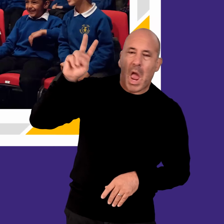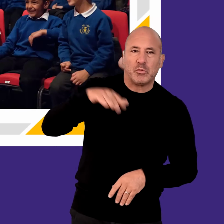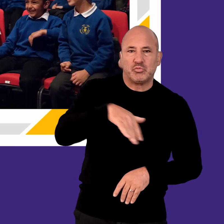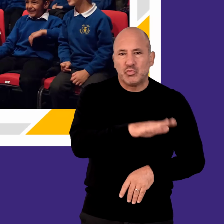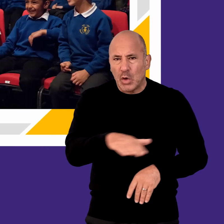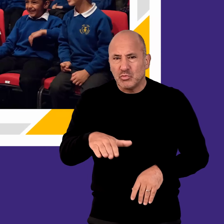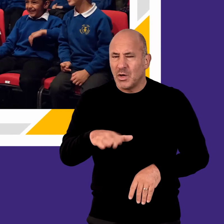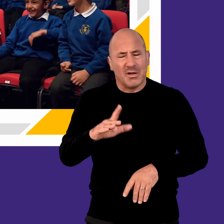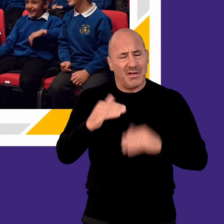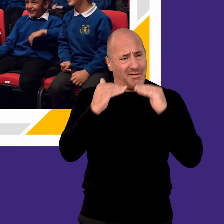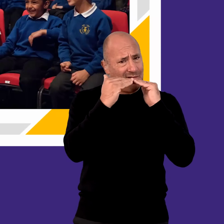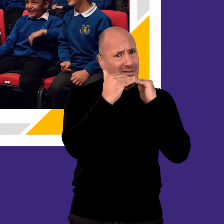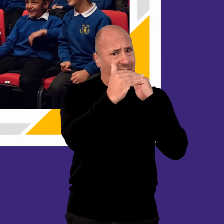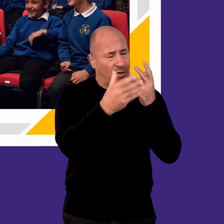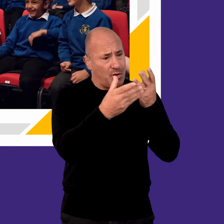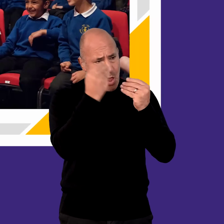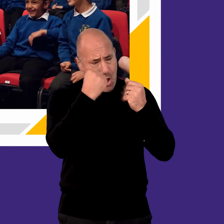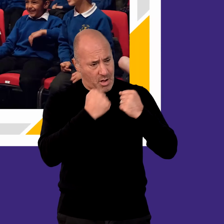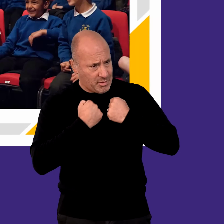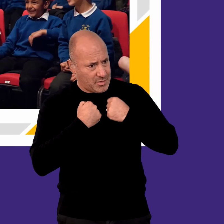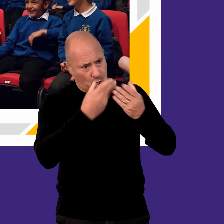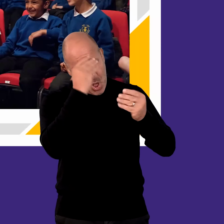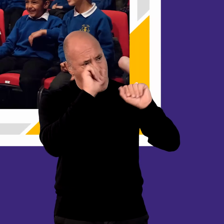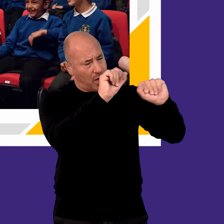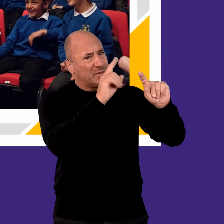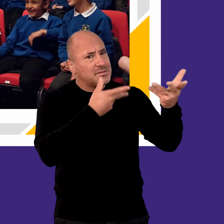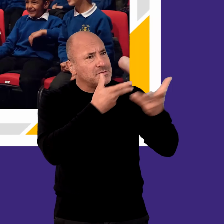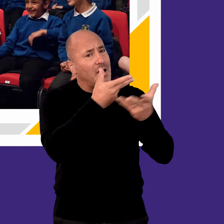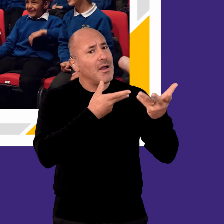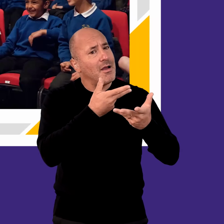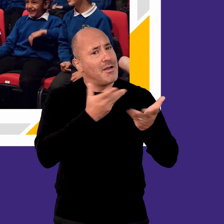them as equals. It's not about kind of parents and children.